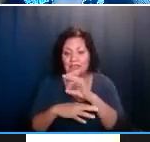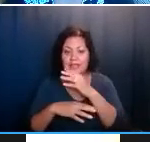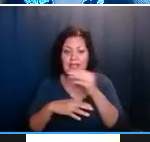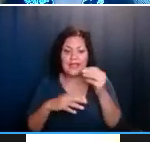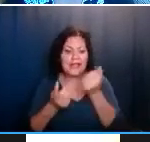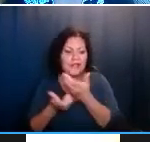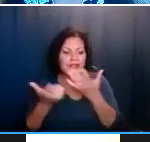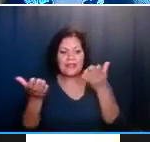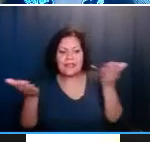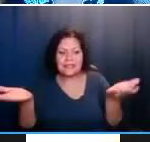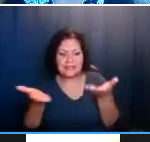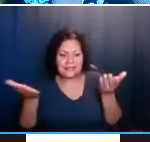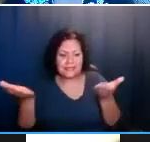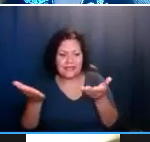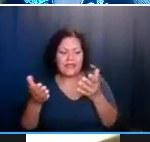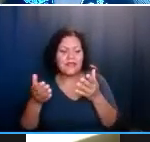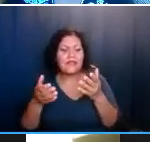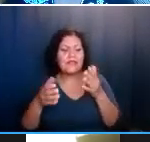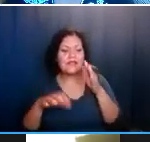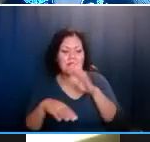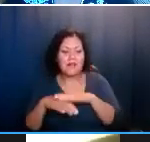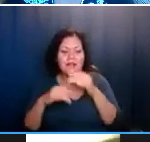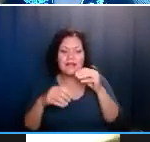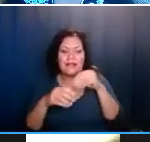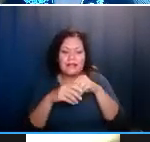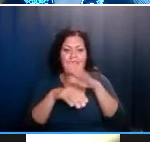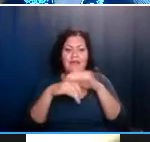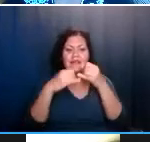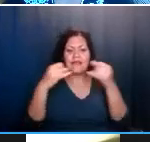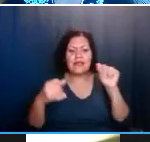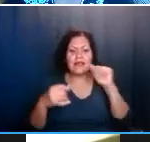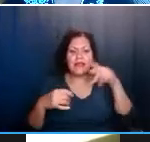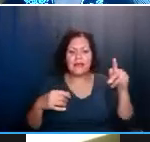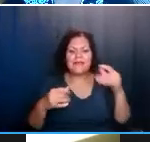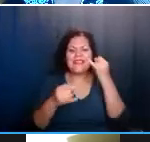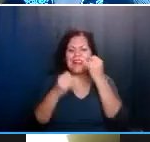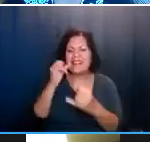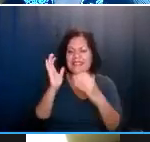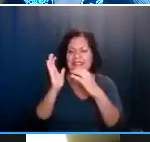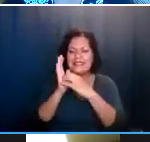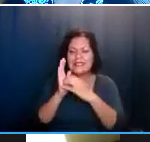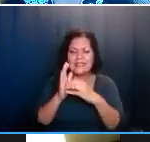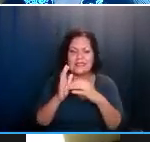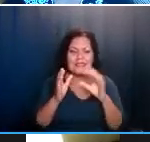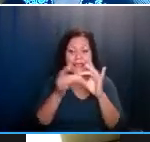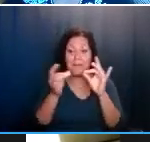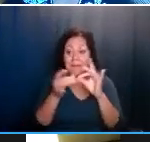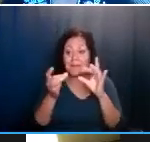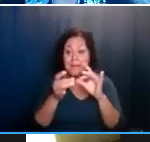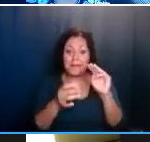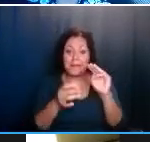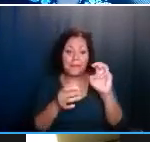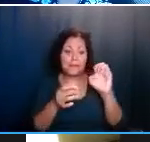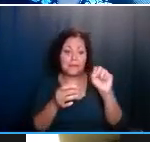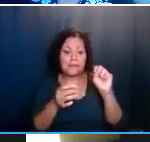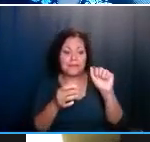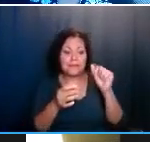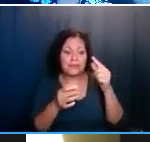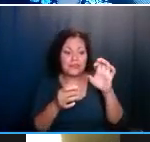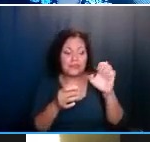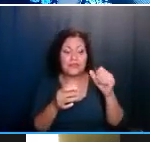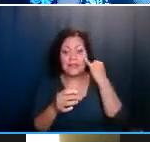here in the online app. This last section is messages. So if another attendee